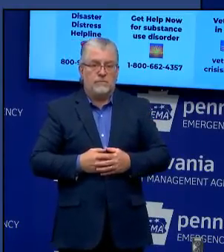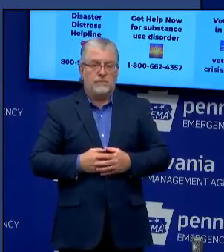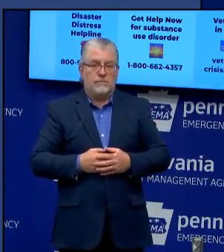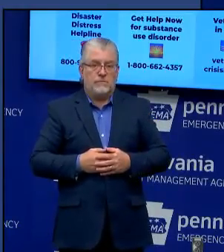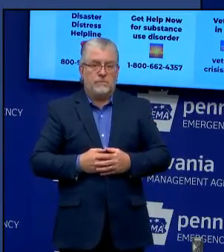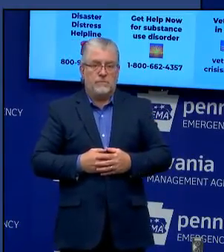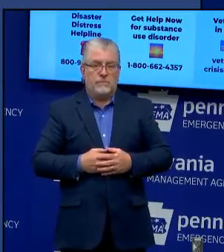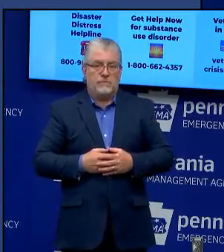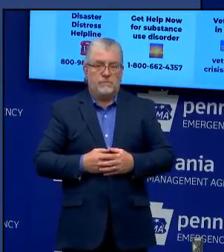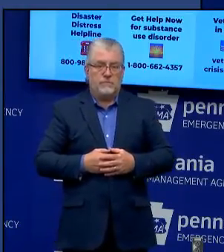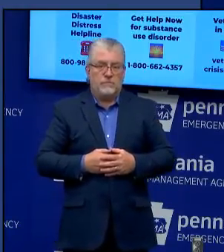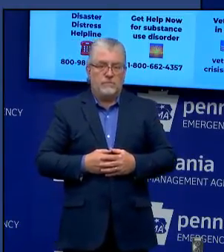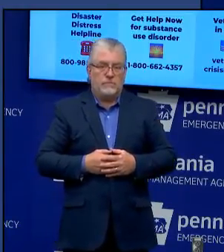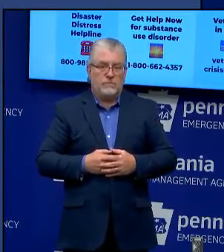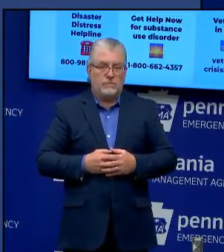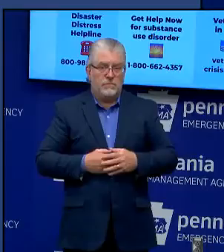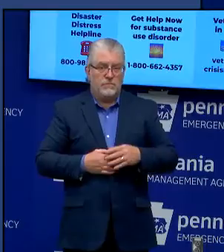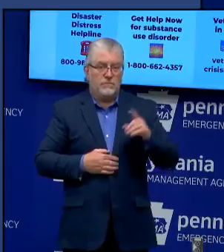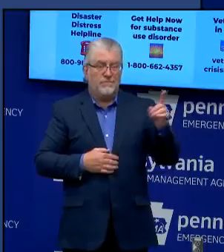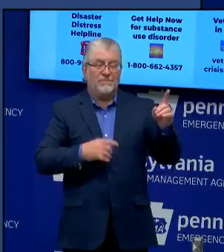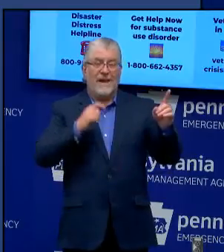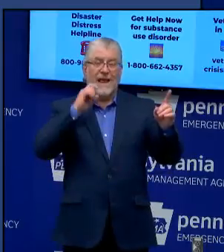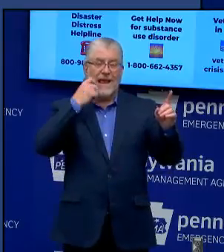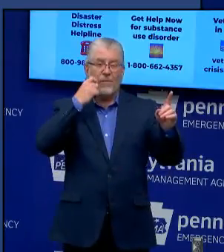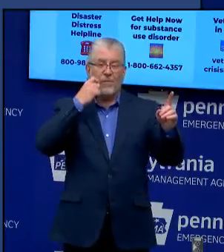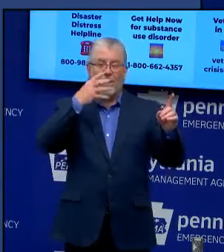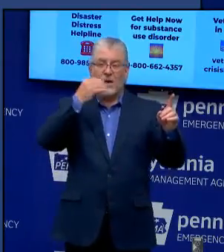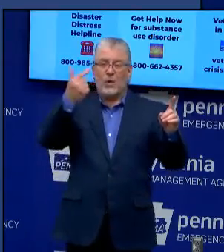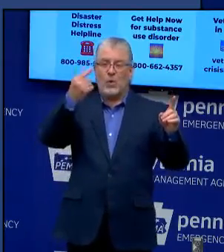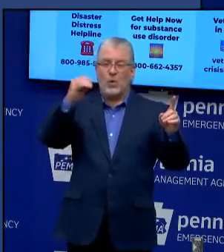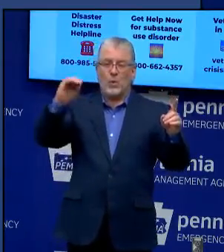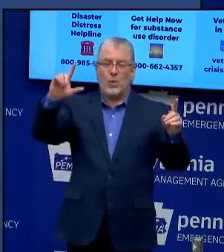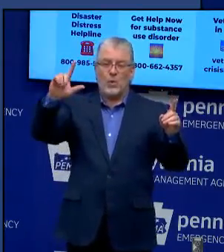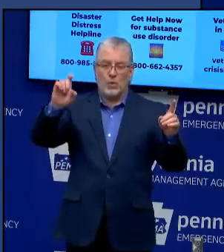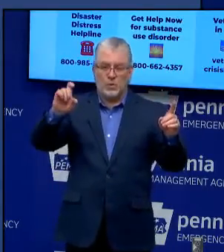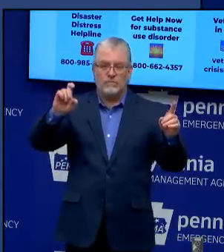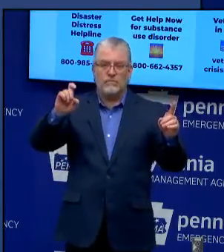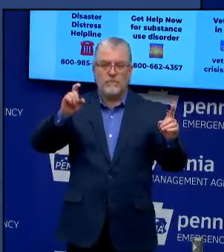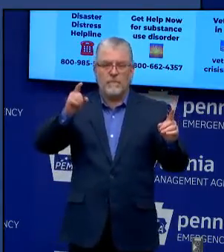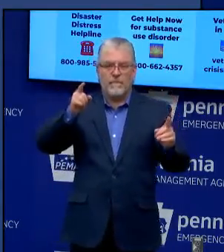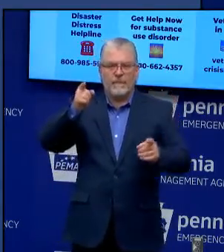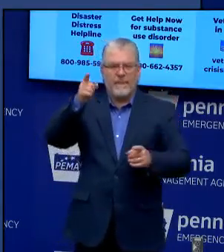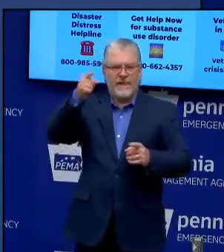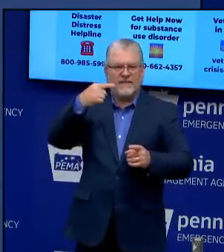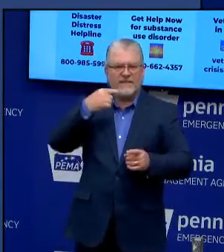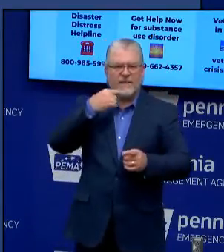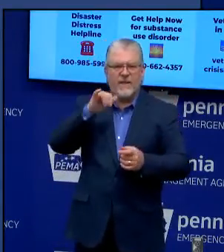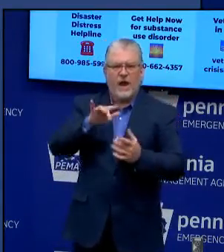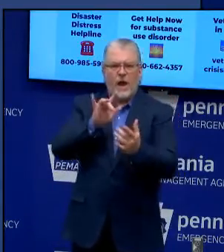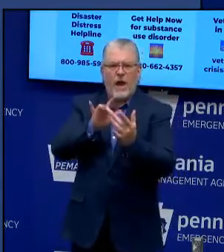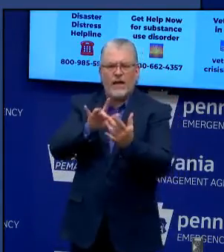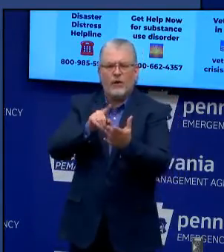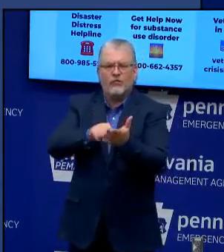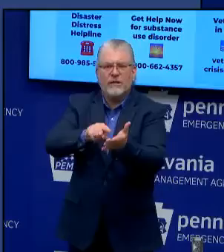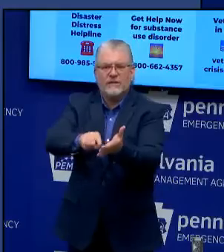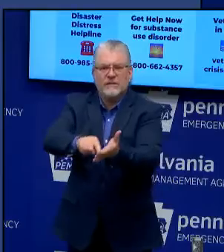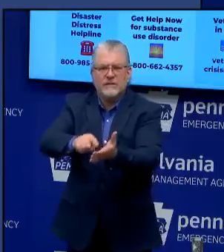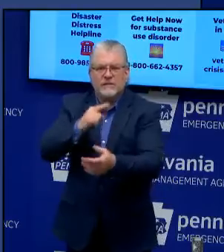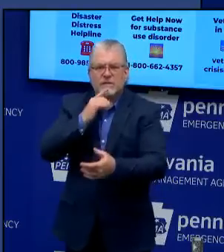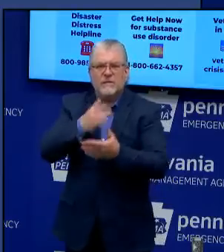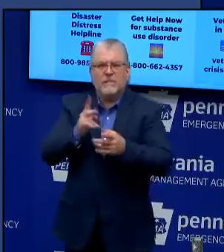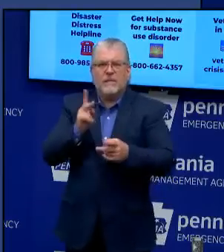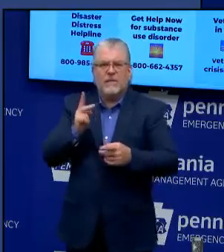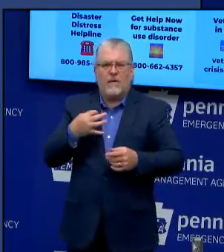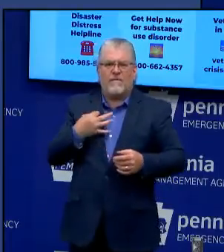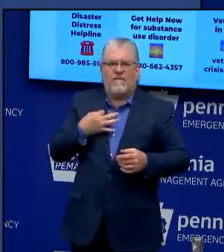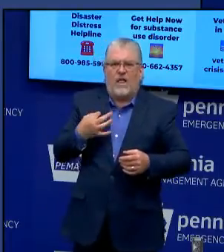if lots of infected people don't buy in? Well, contact tracing by definition is voluntary. We have no legal authority